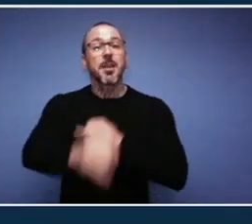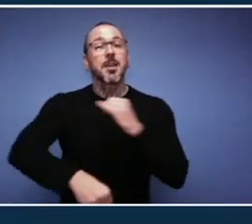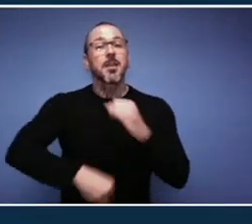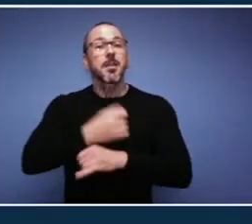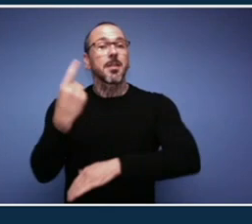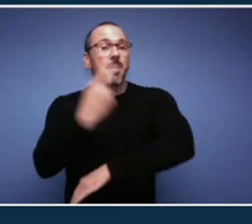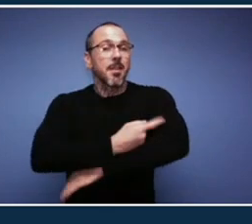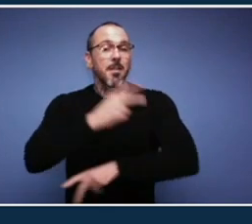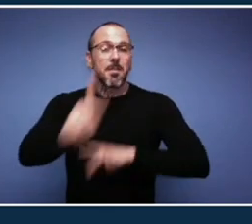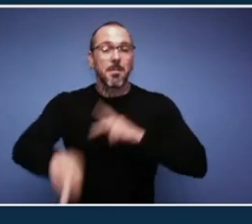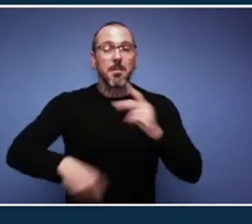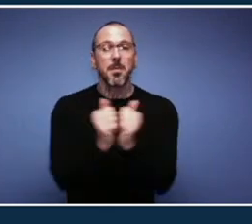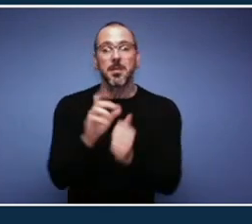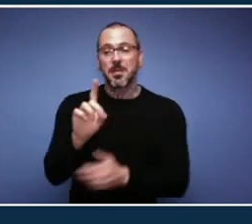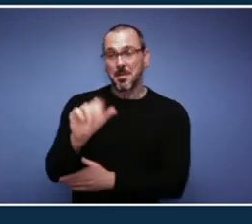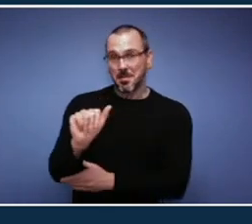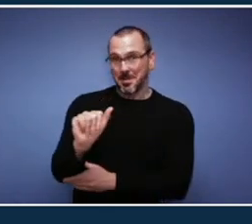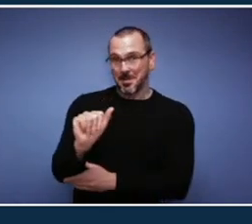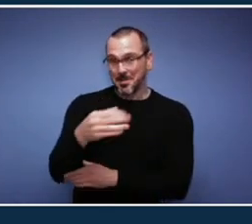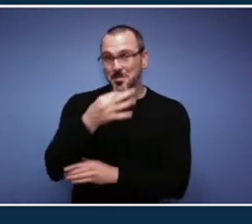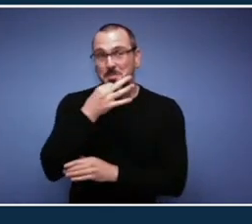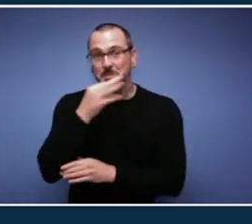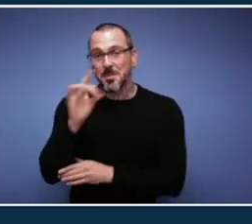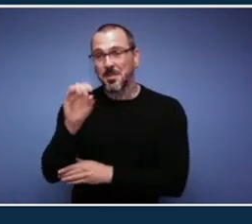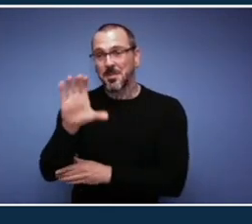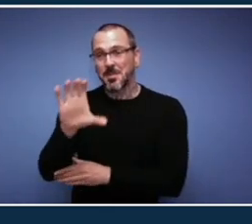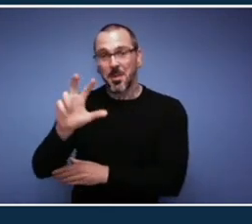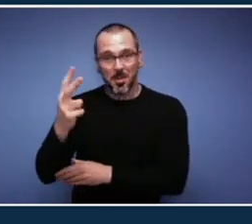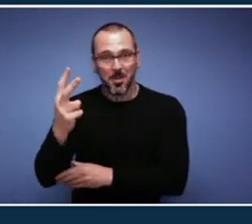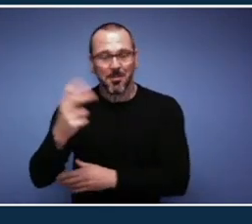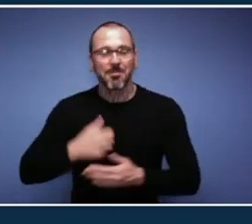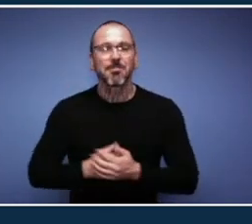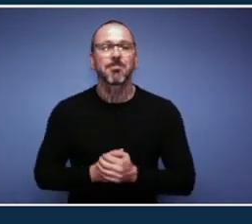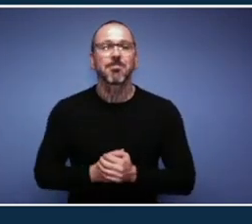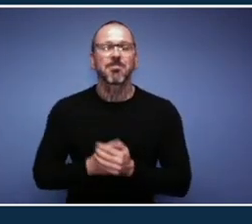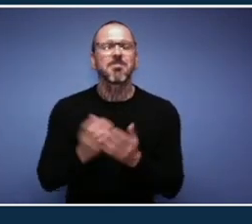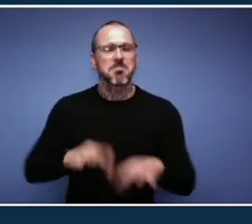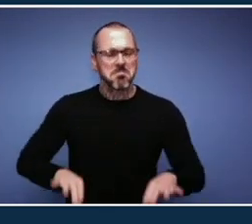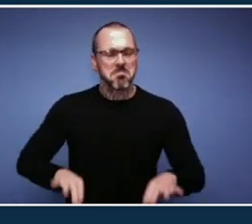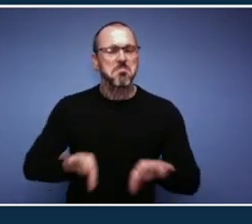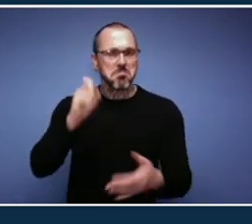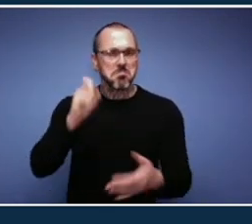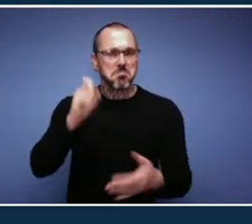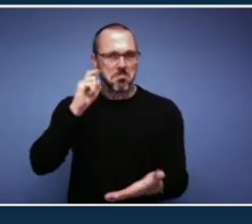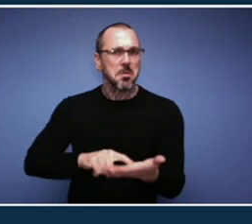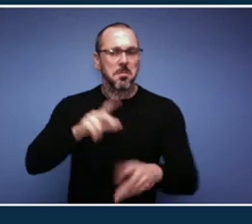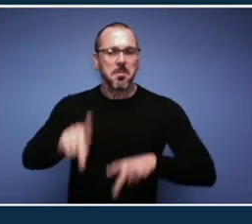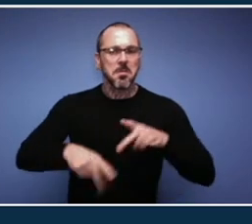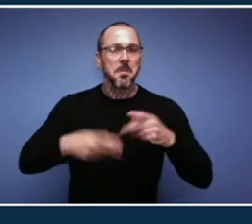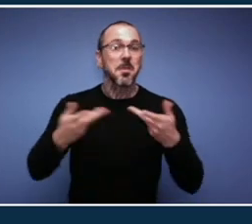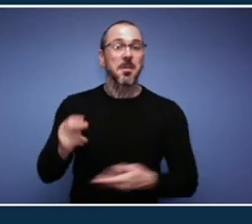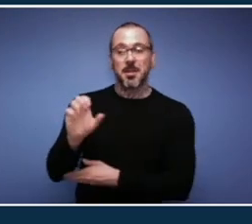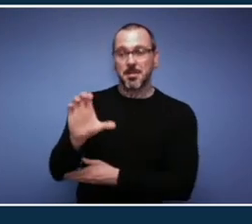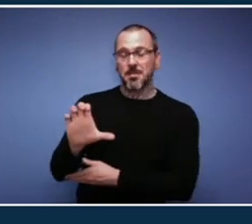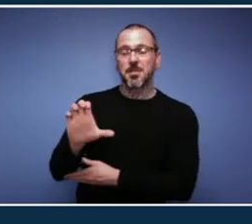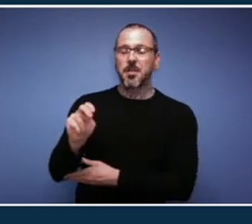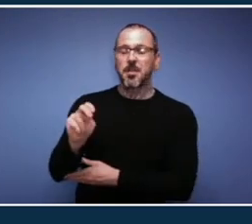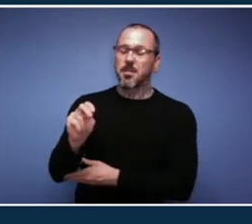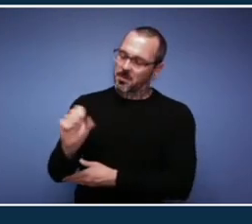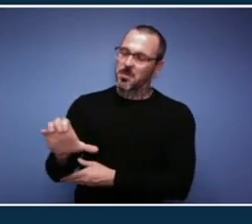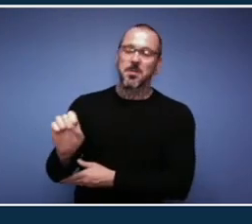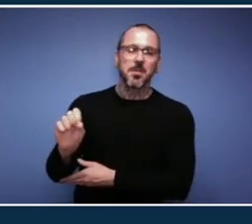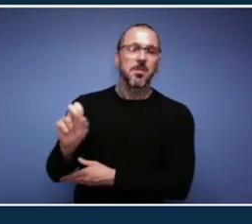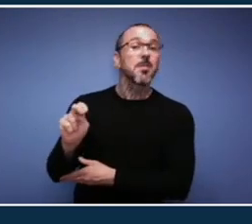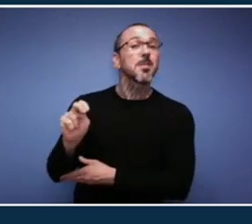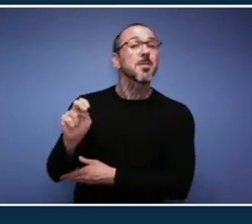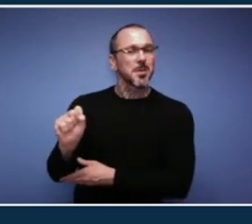corner on December 3rd, we would like to acknowledge that persons within our province who experience a disability, the oppression and discrimination they have